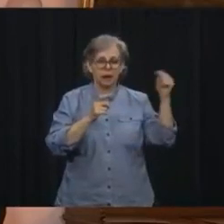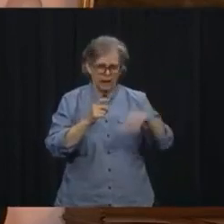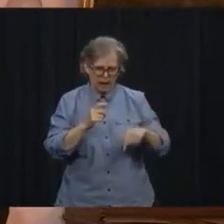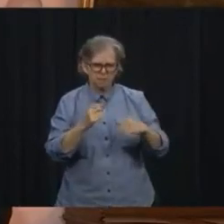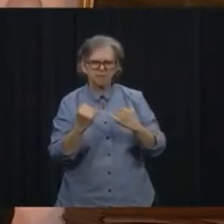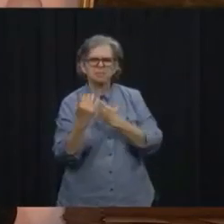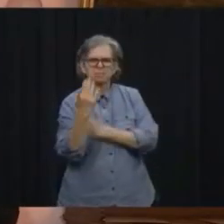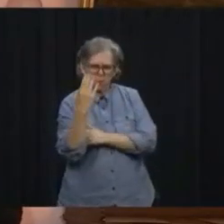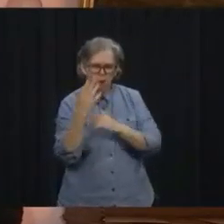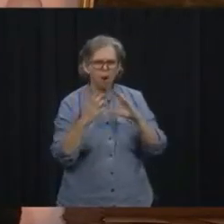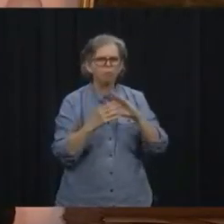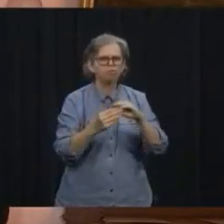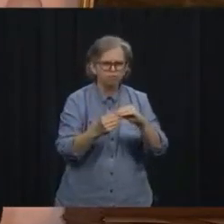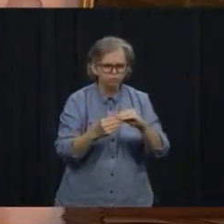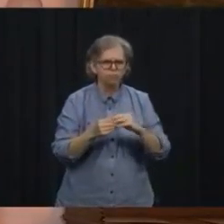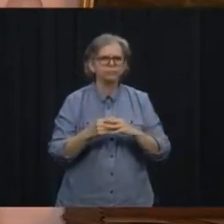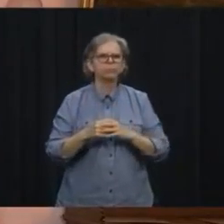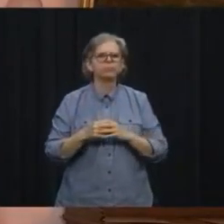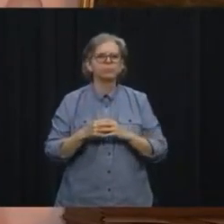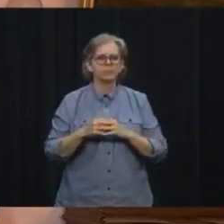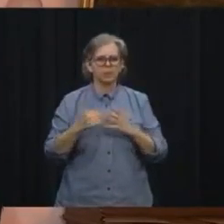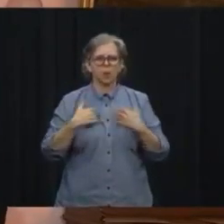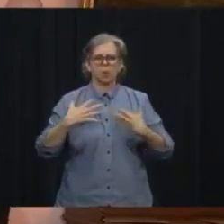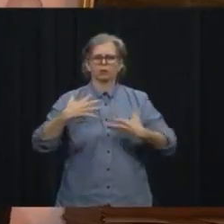And this is kind of the summary.